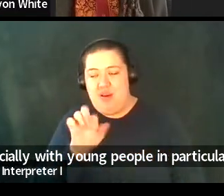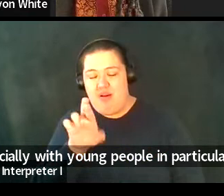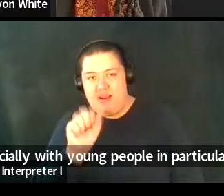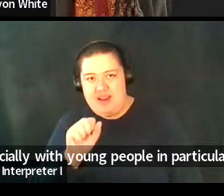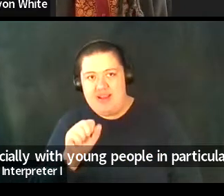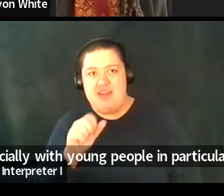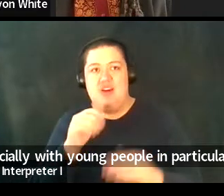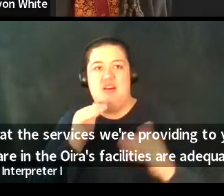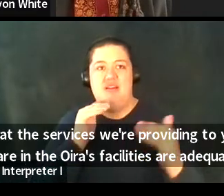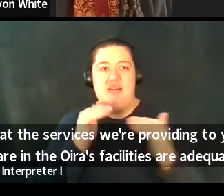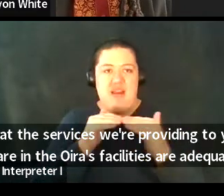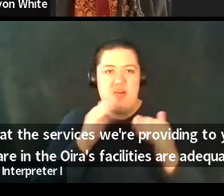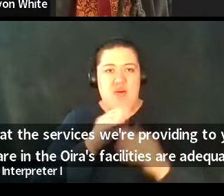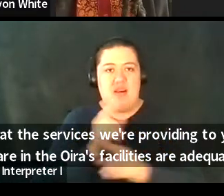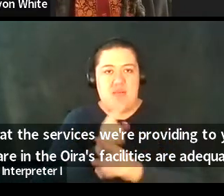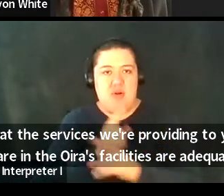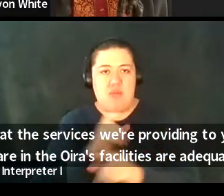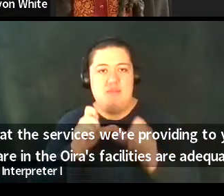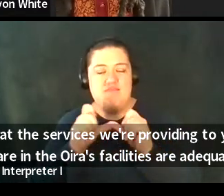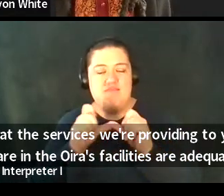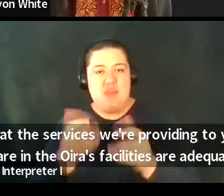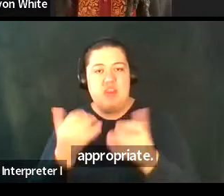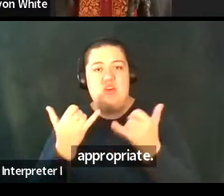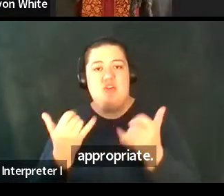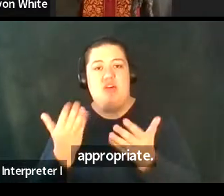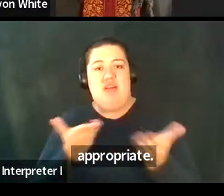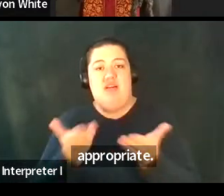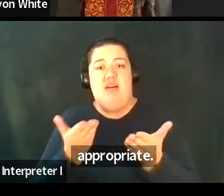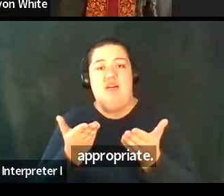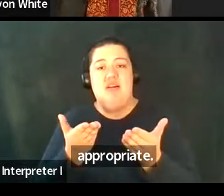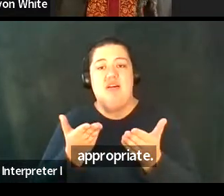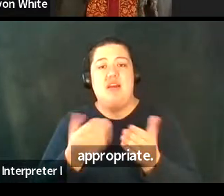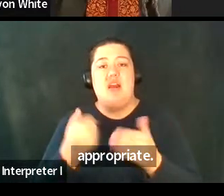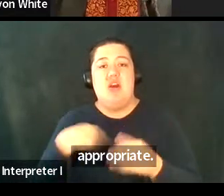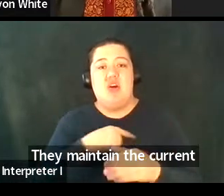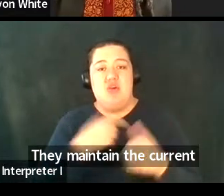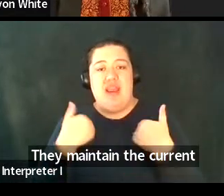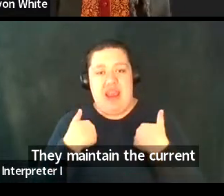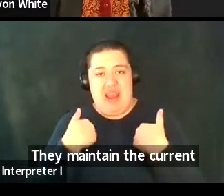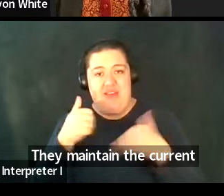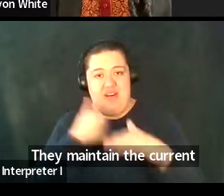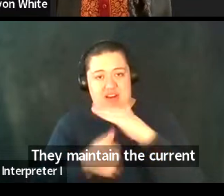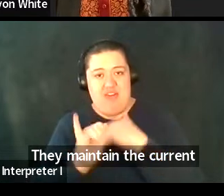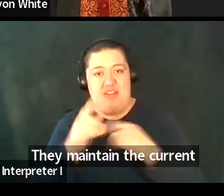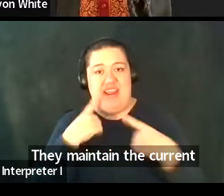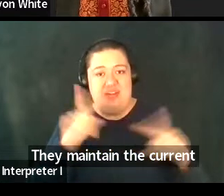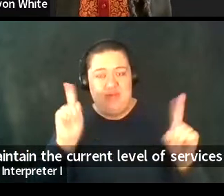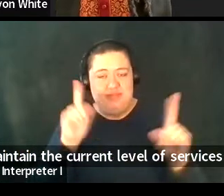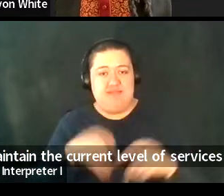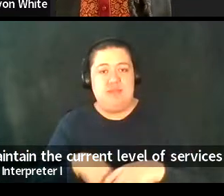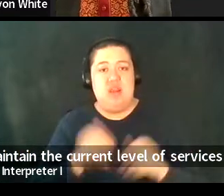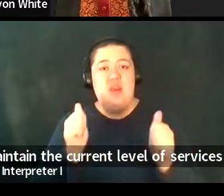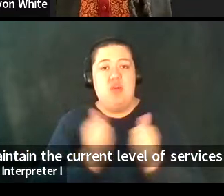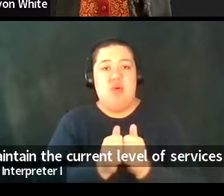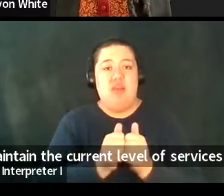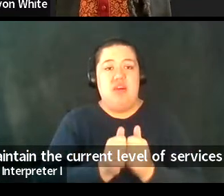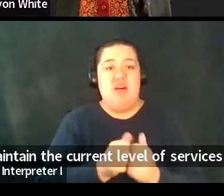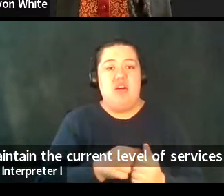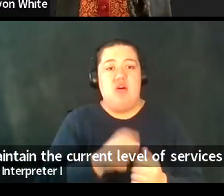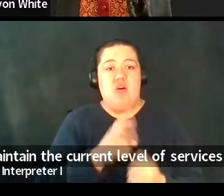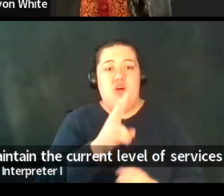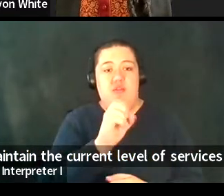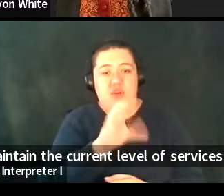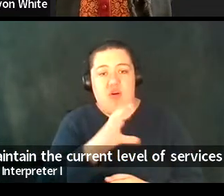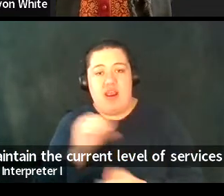appropriate, and we maintain the current level of services that we achieved under that consent decree. Both accountability and rehabilitation depend on that.